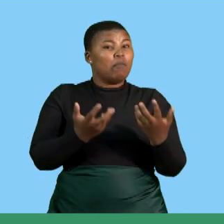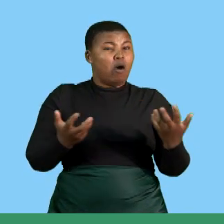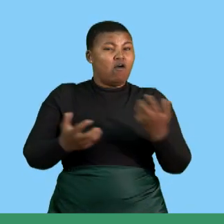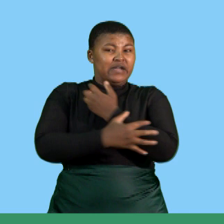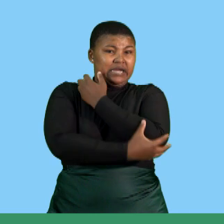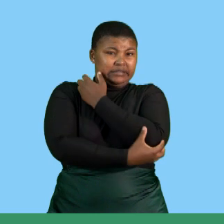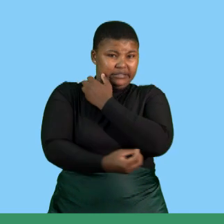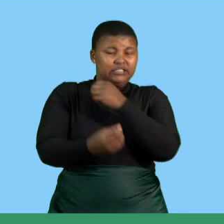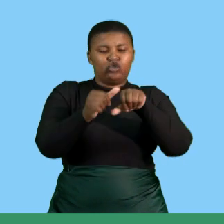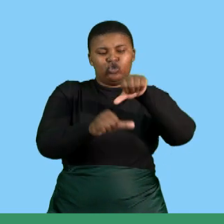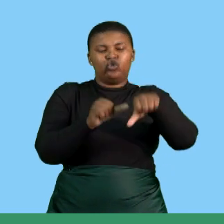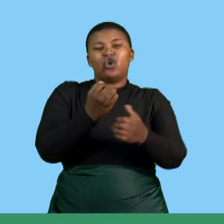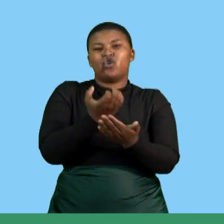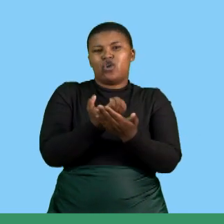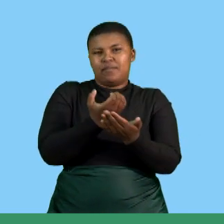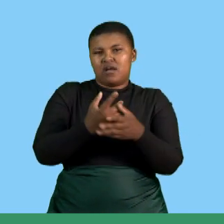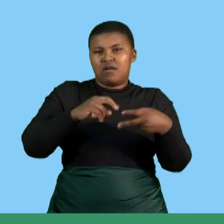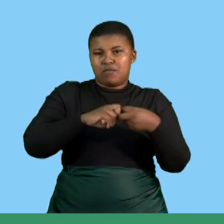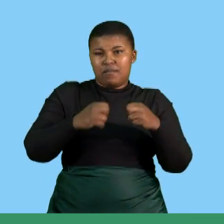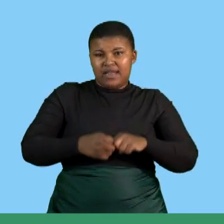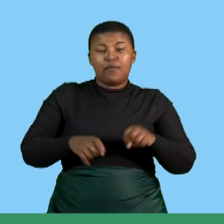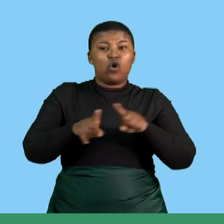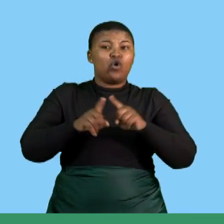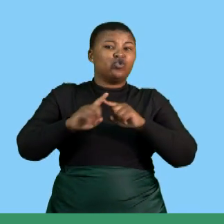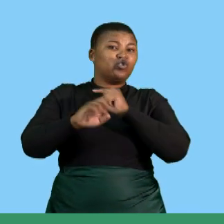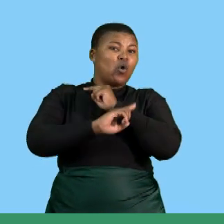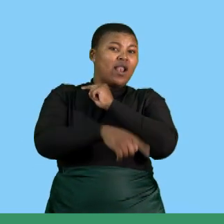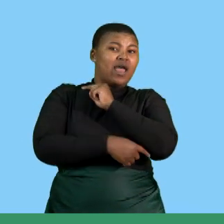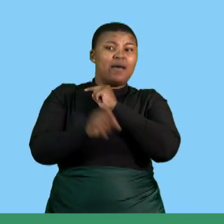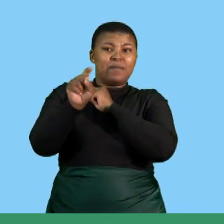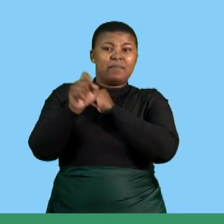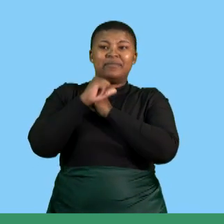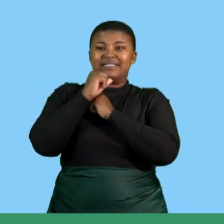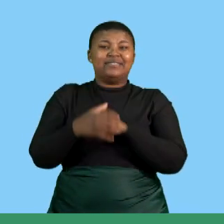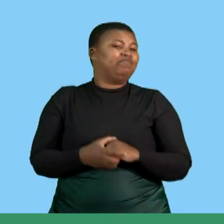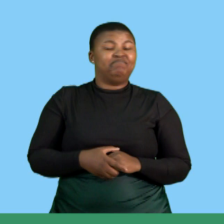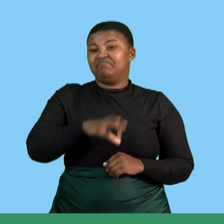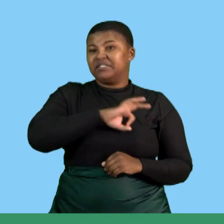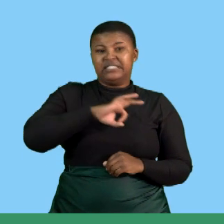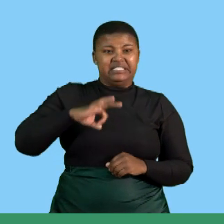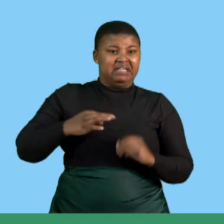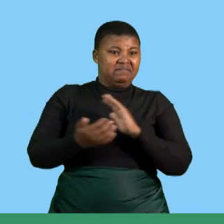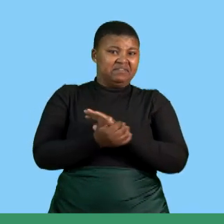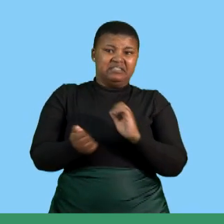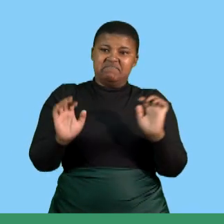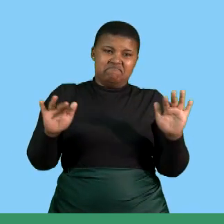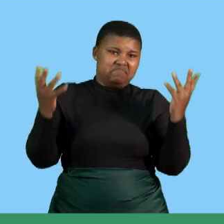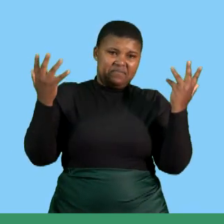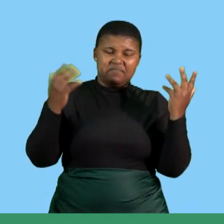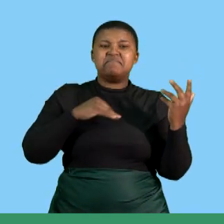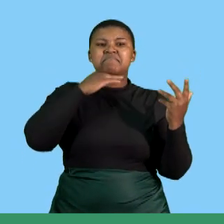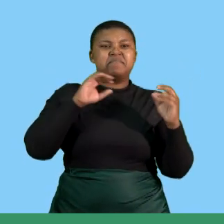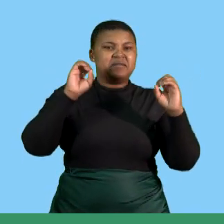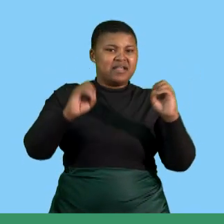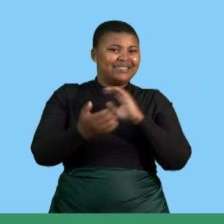a socio-economic issue. And the last sentence then states their employees are not